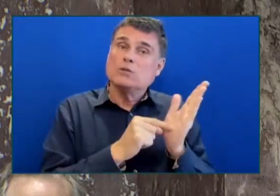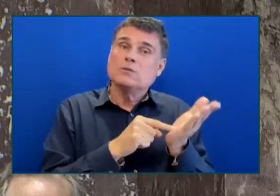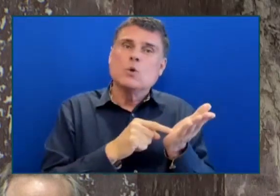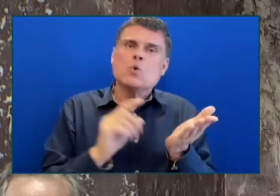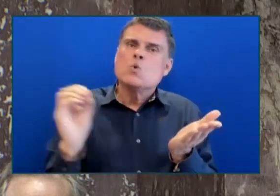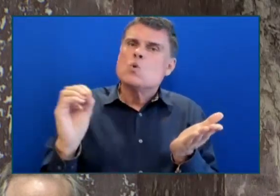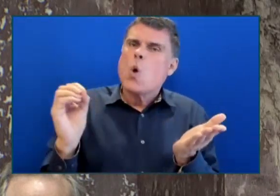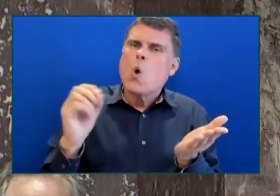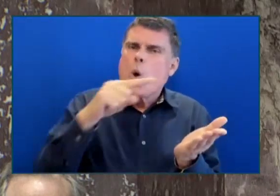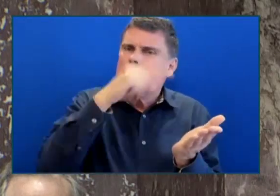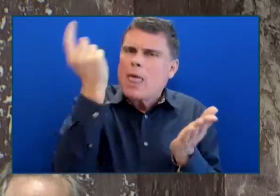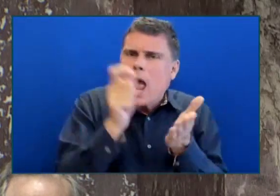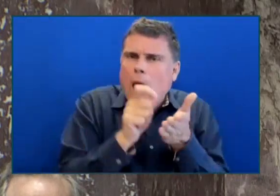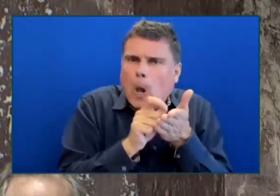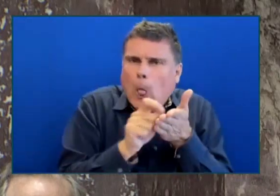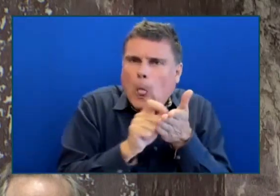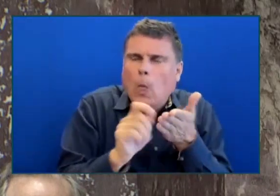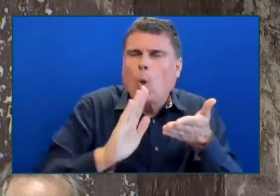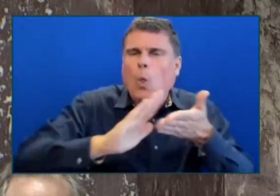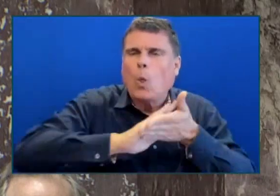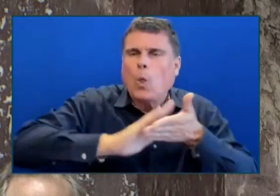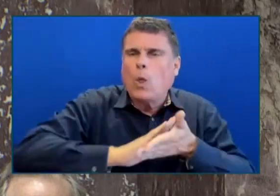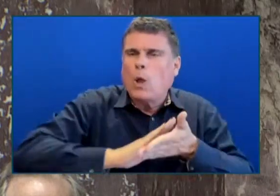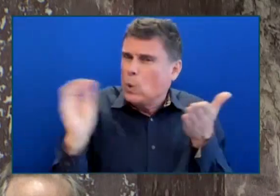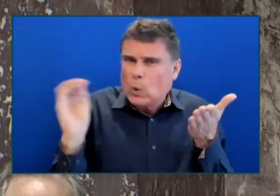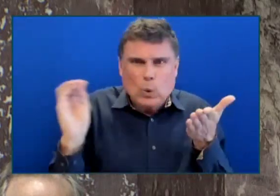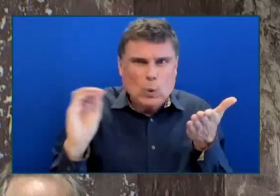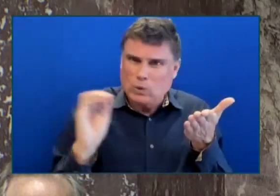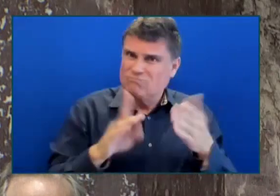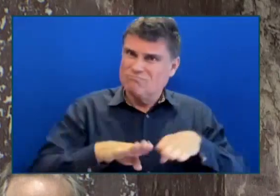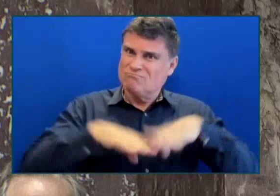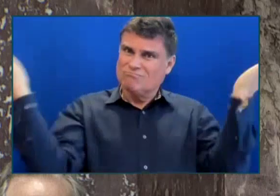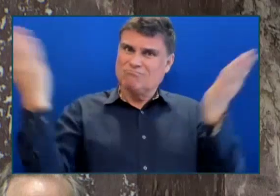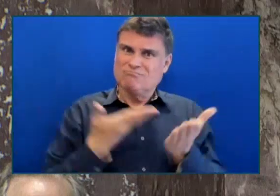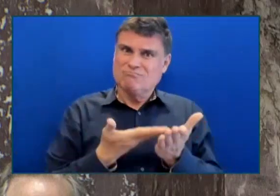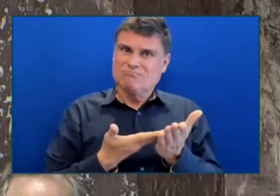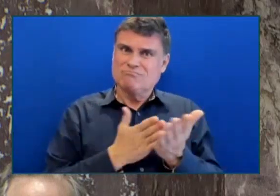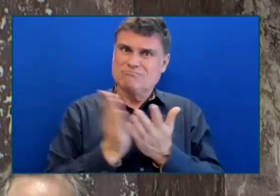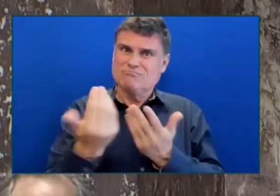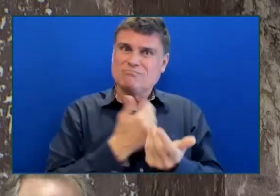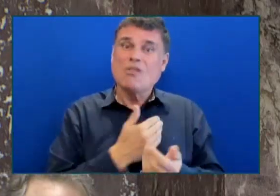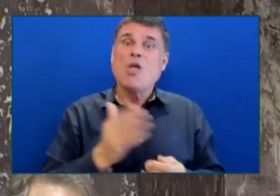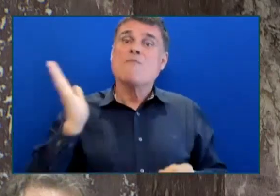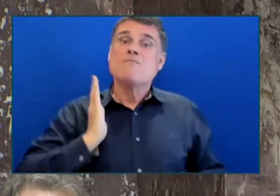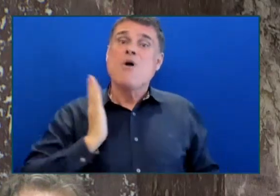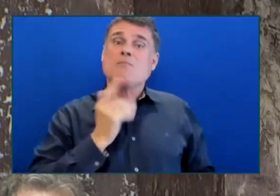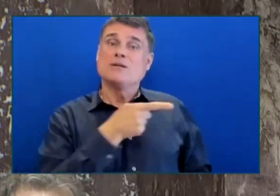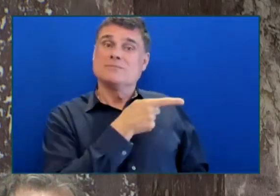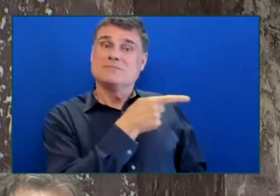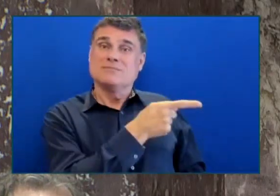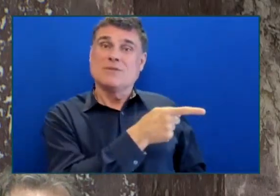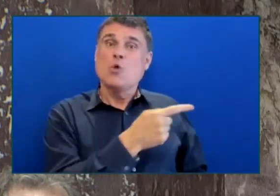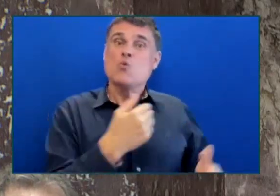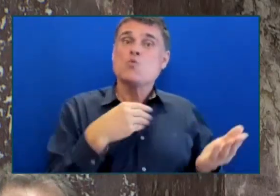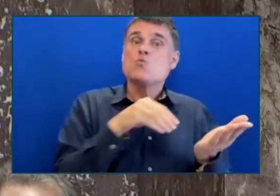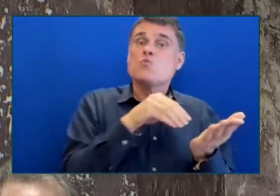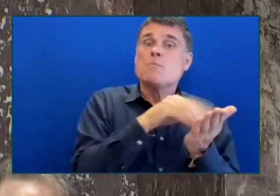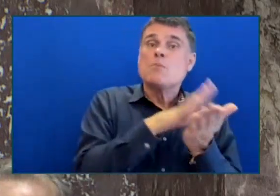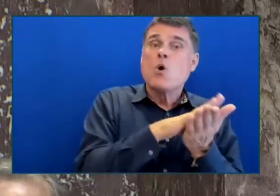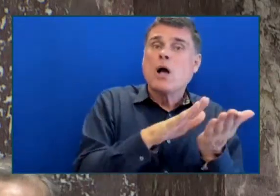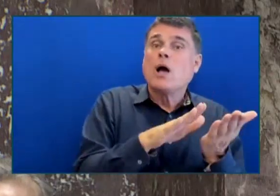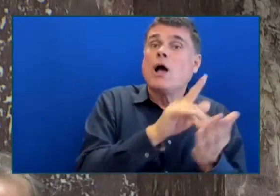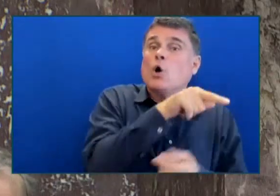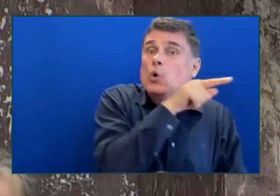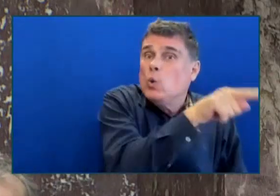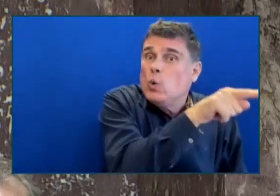in contrast to reports having pages ripped out. Members, please. This is in contrast to an opposition, when they